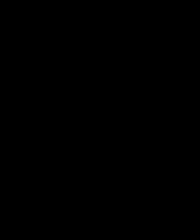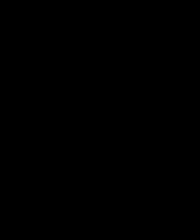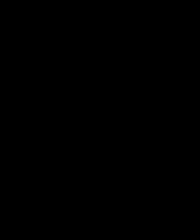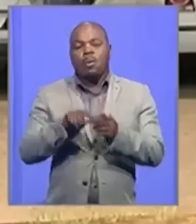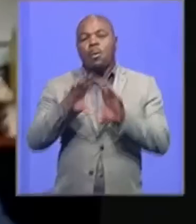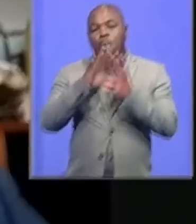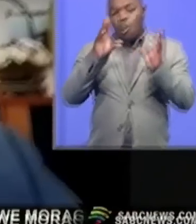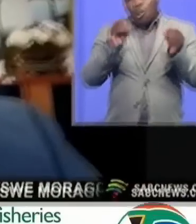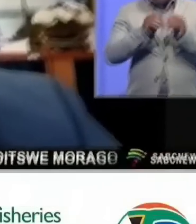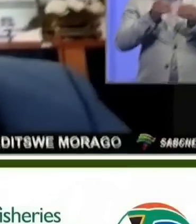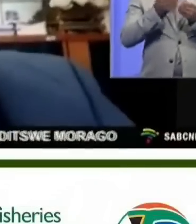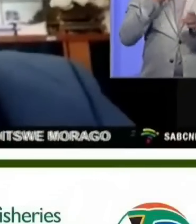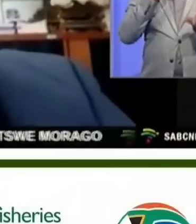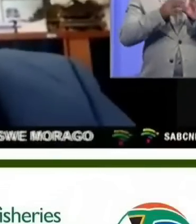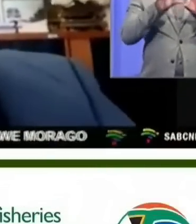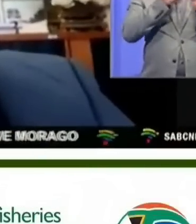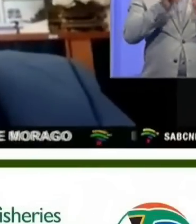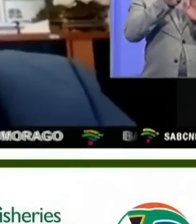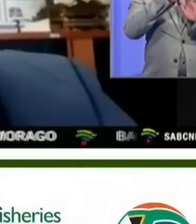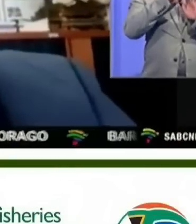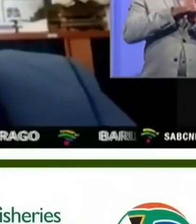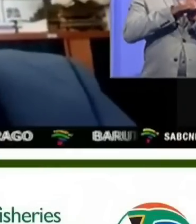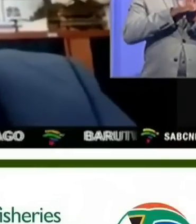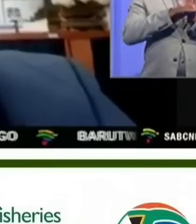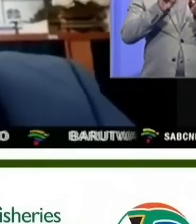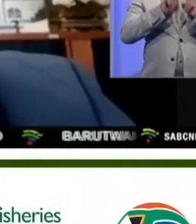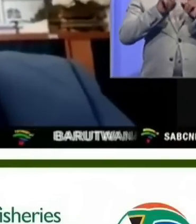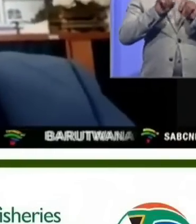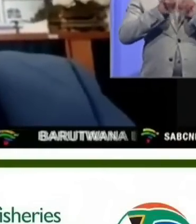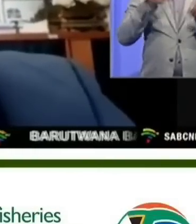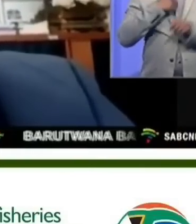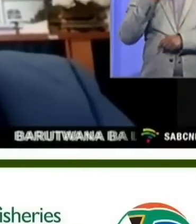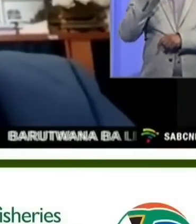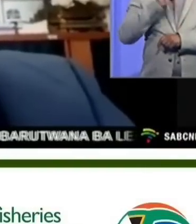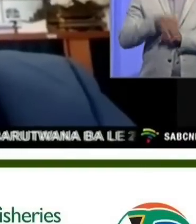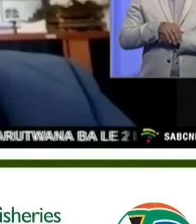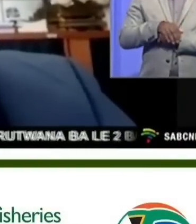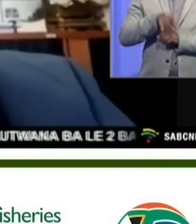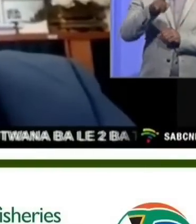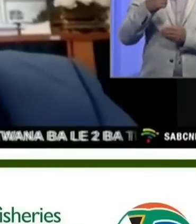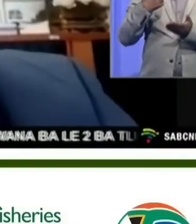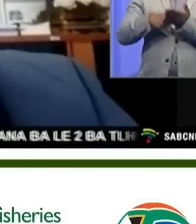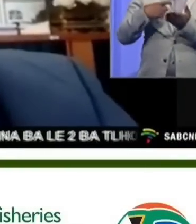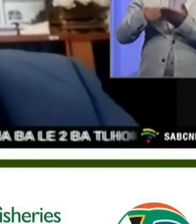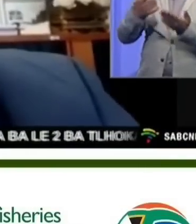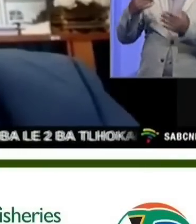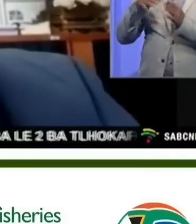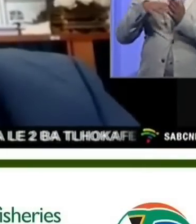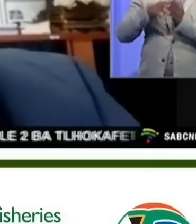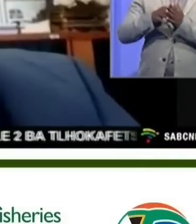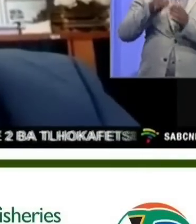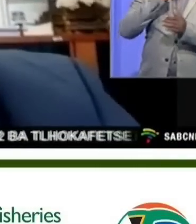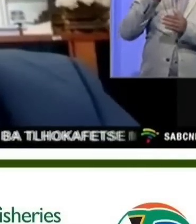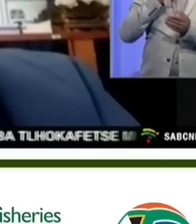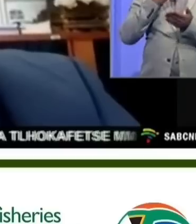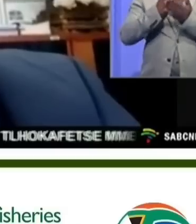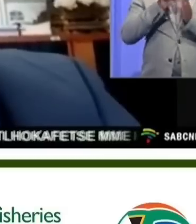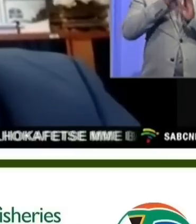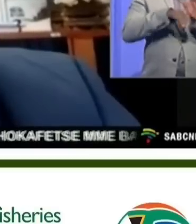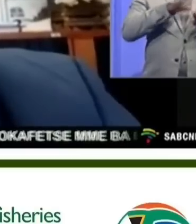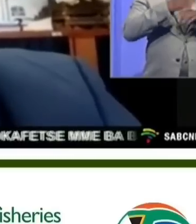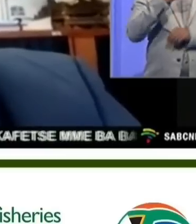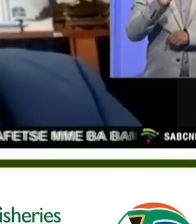all petroleum products in the market. However, we've seen that the weaker rand eroded the prices by more than 50 cents. So if